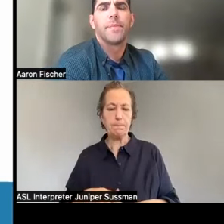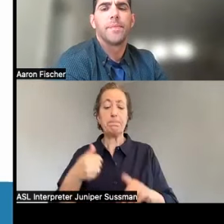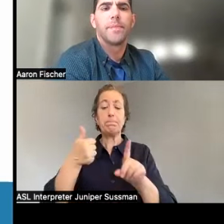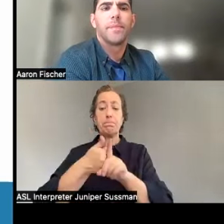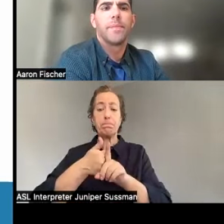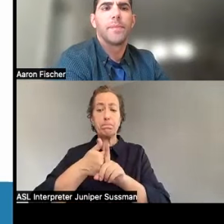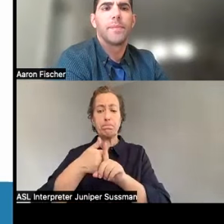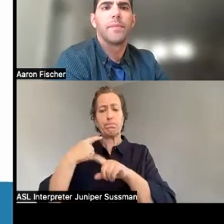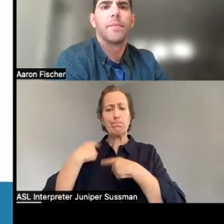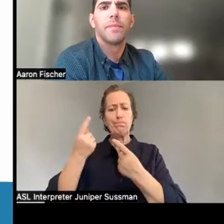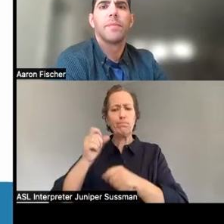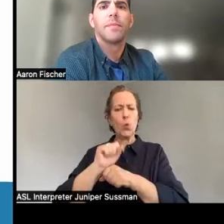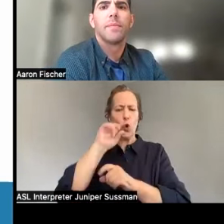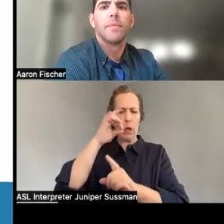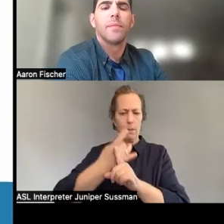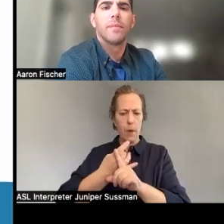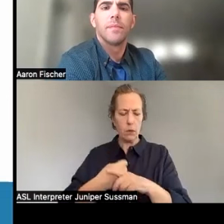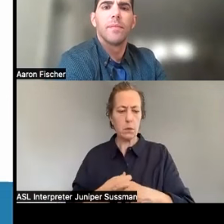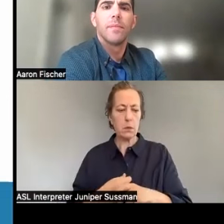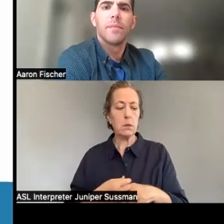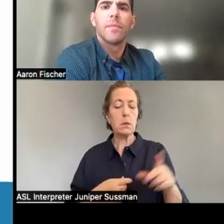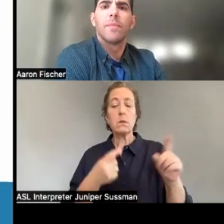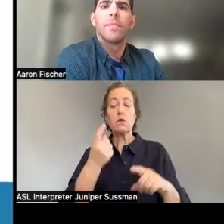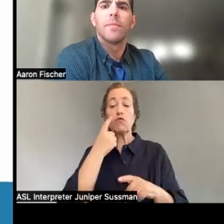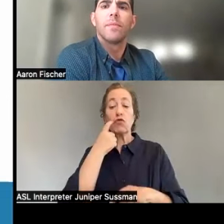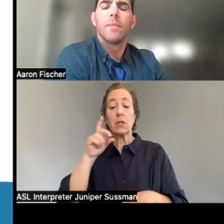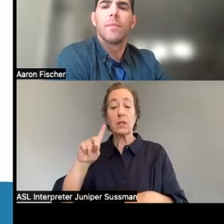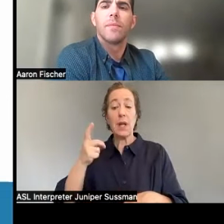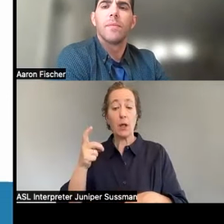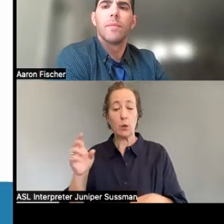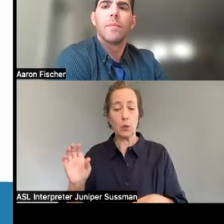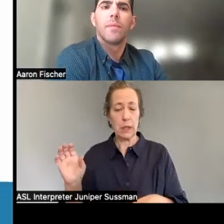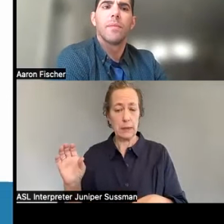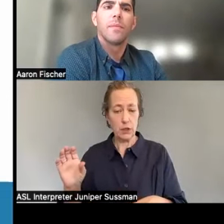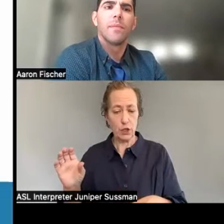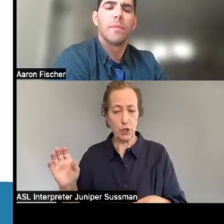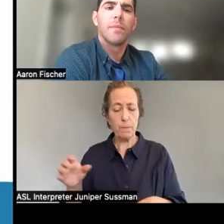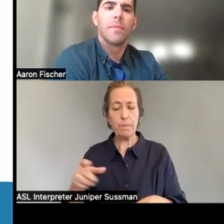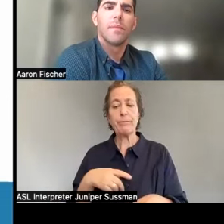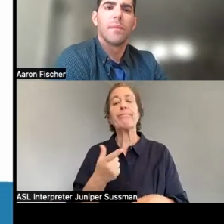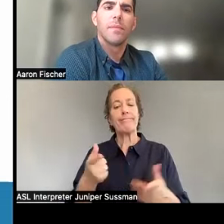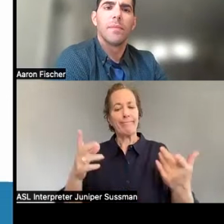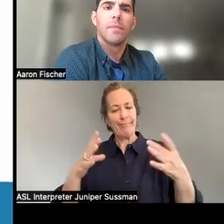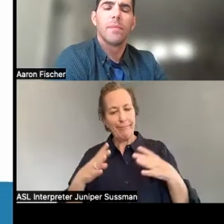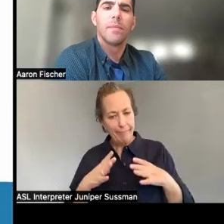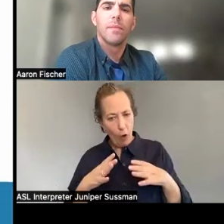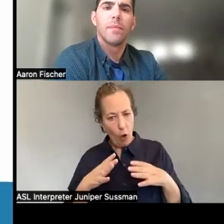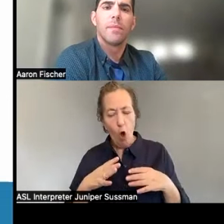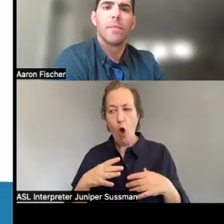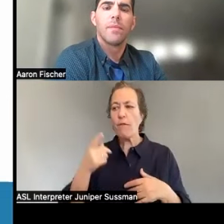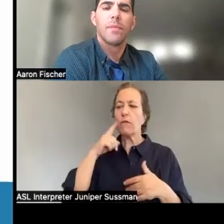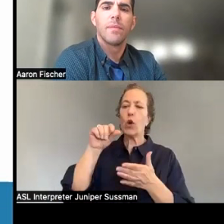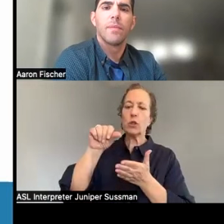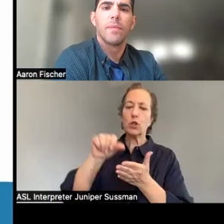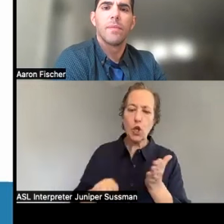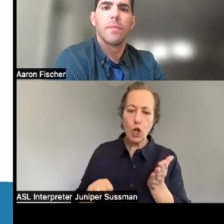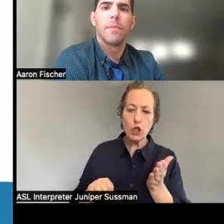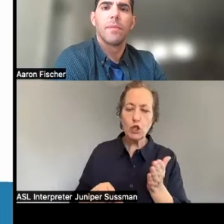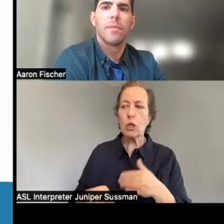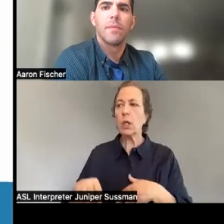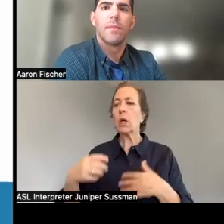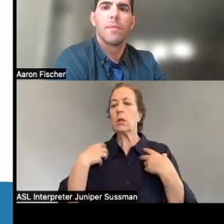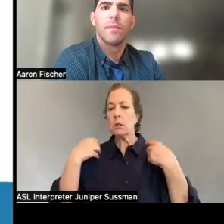past 8 months. She was recently diagnosed with cancer and used her paid time off to undergo surgery, recovery,